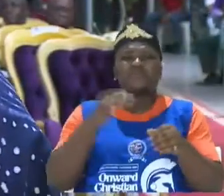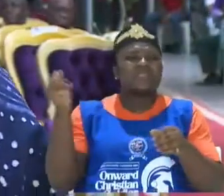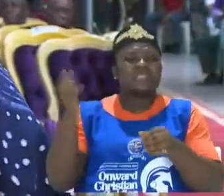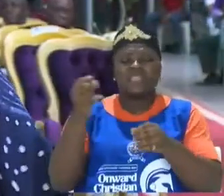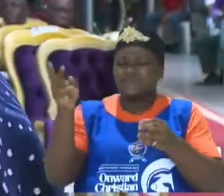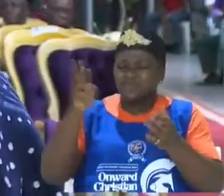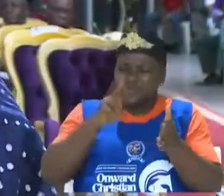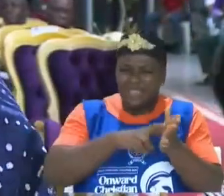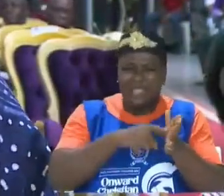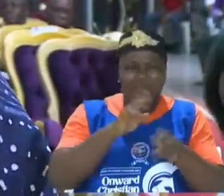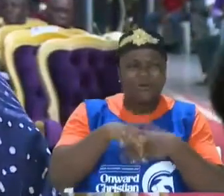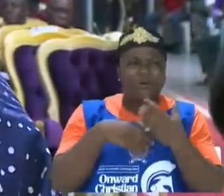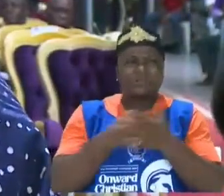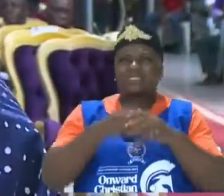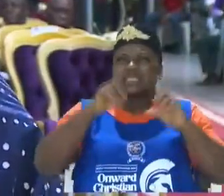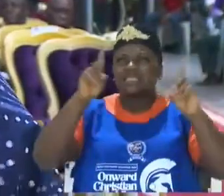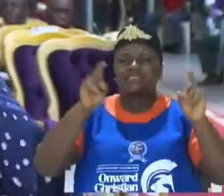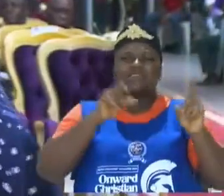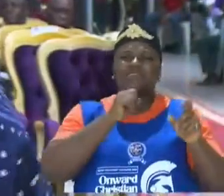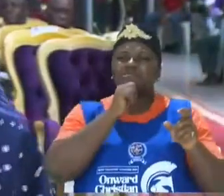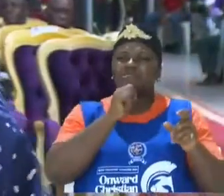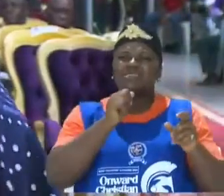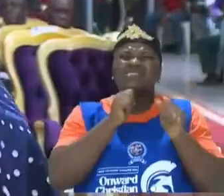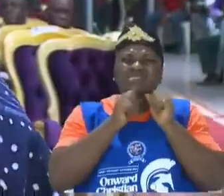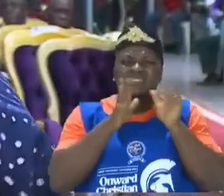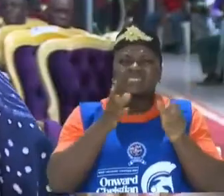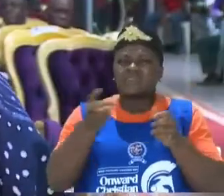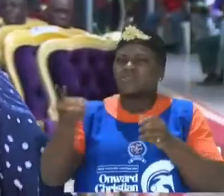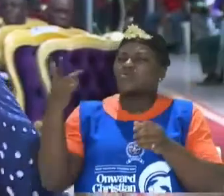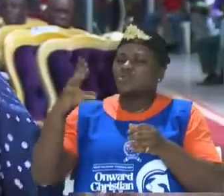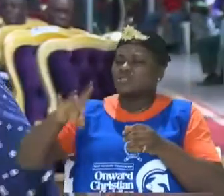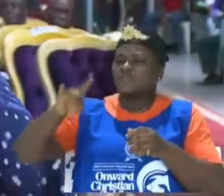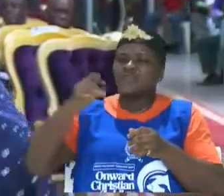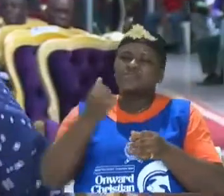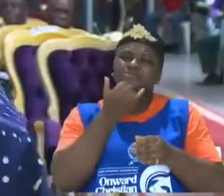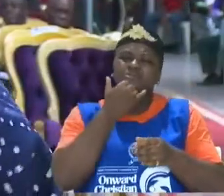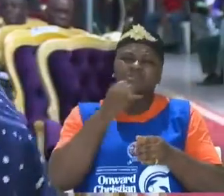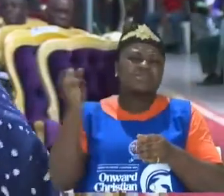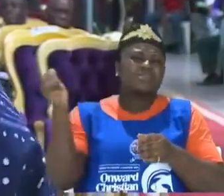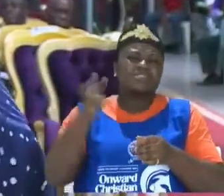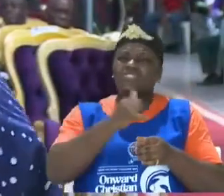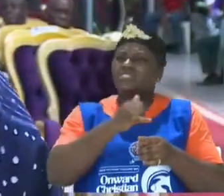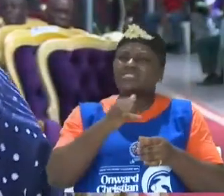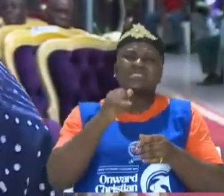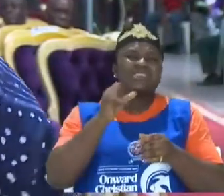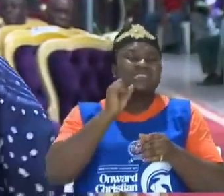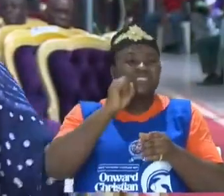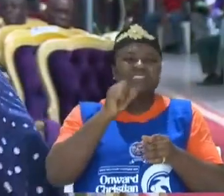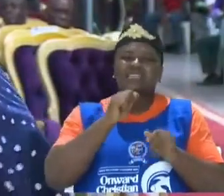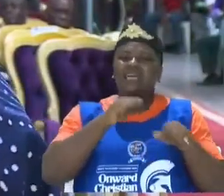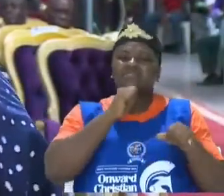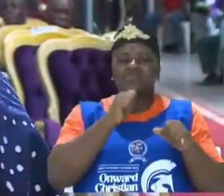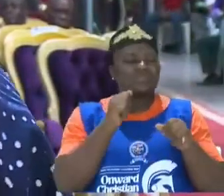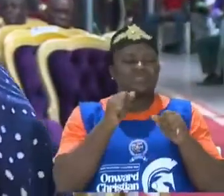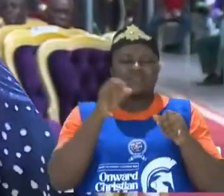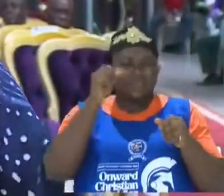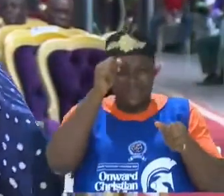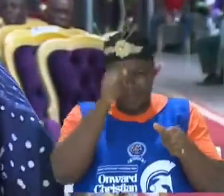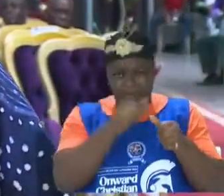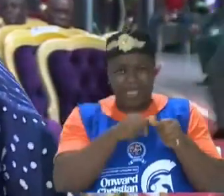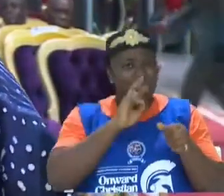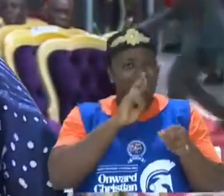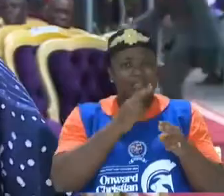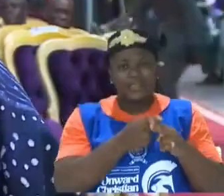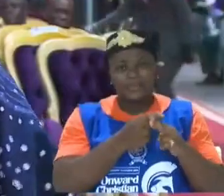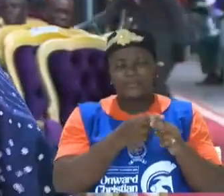tests. Nothing was found wrong. Yet she was not able to remember her name. Then